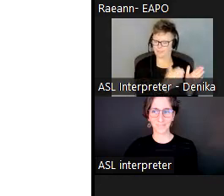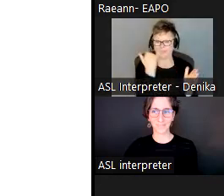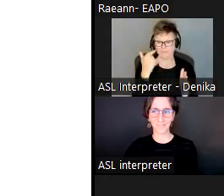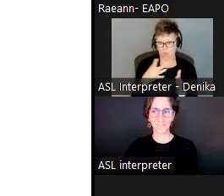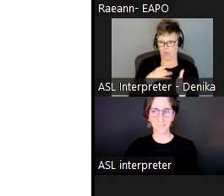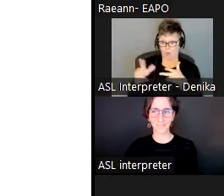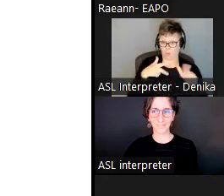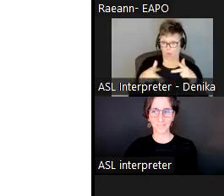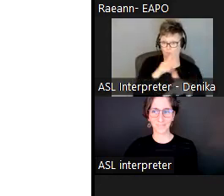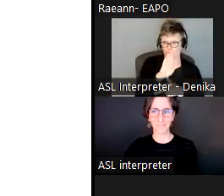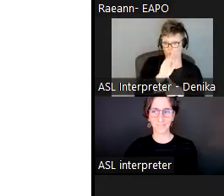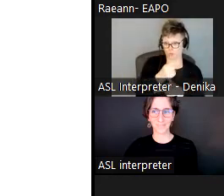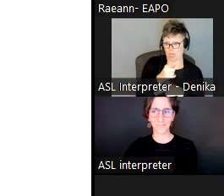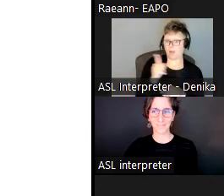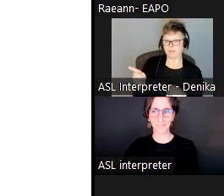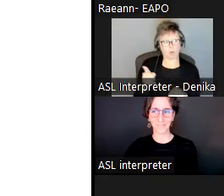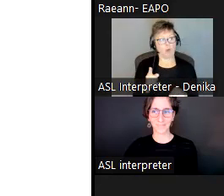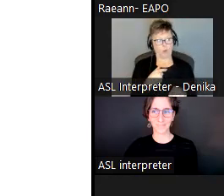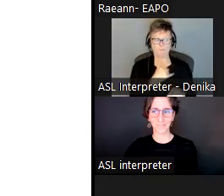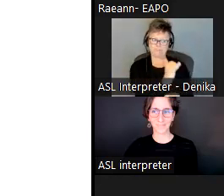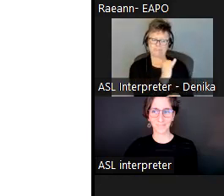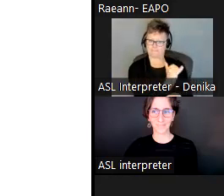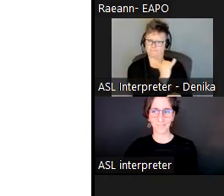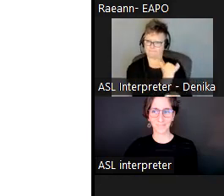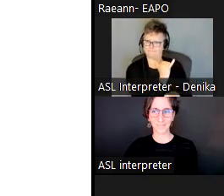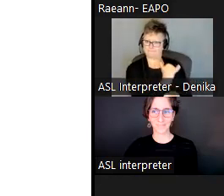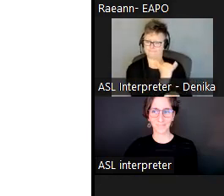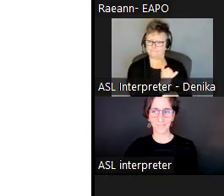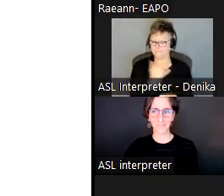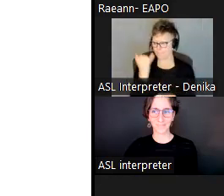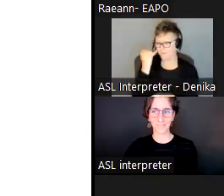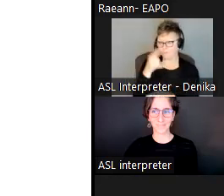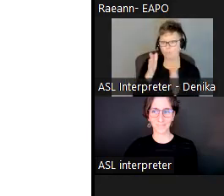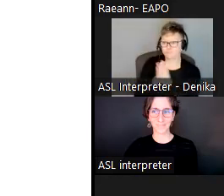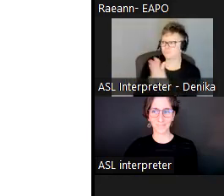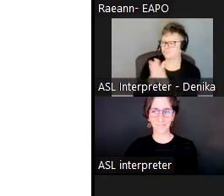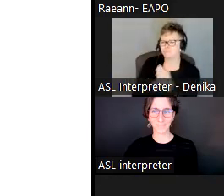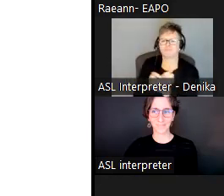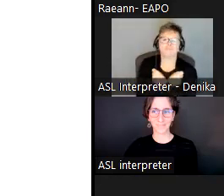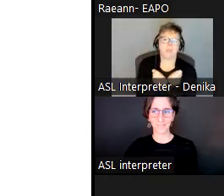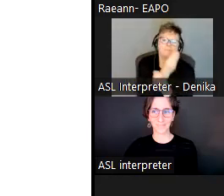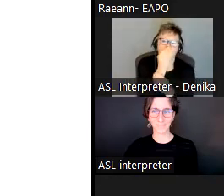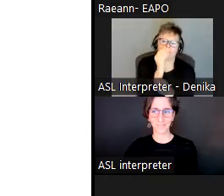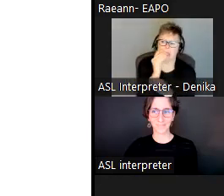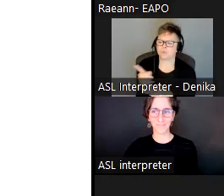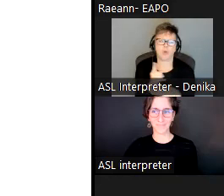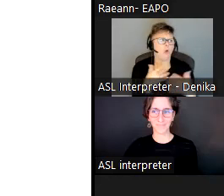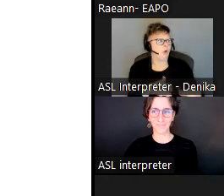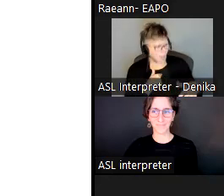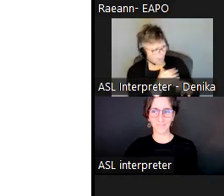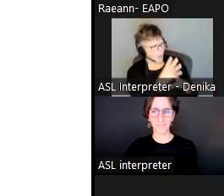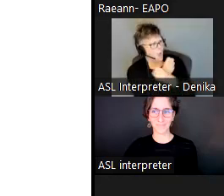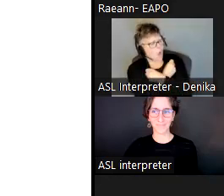dog, they also like to walk their dog. If you're into flowers, they're also into flowers. If you